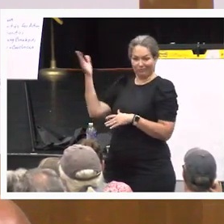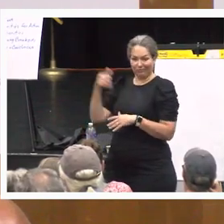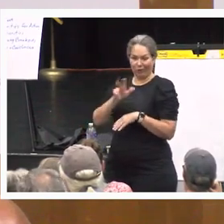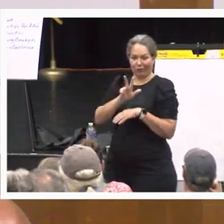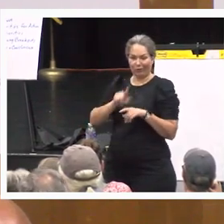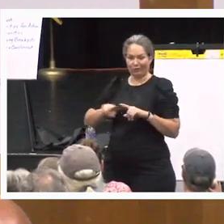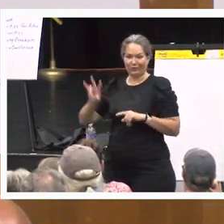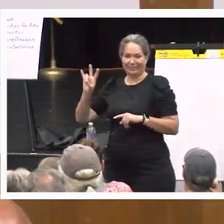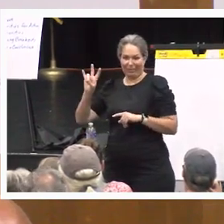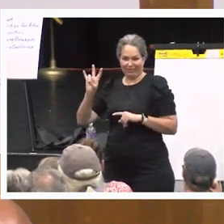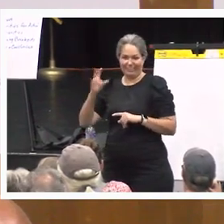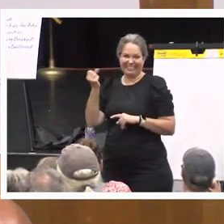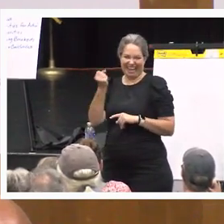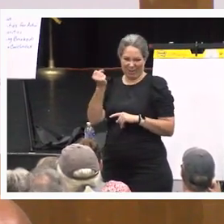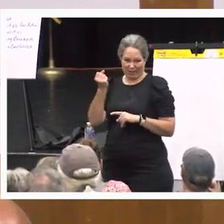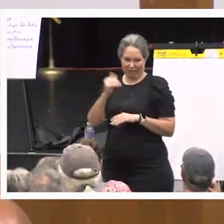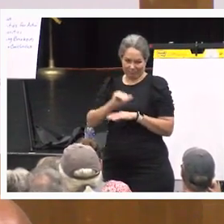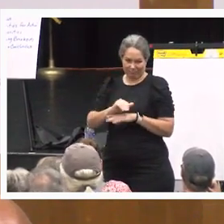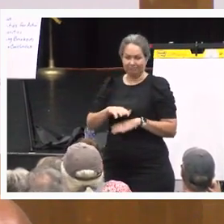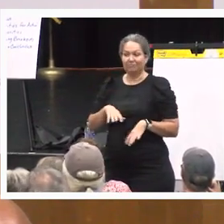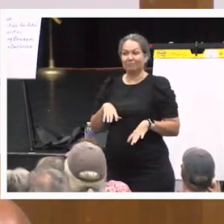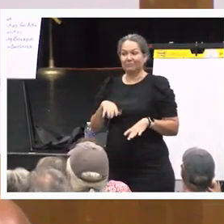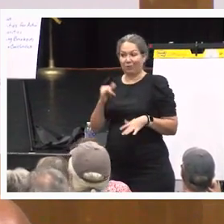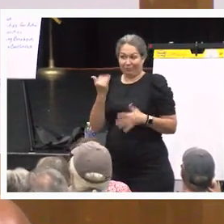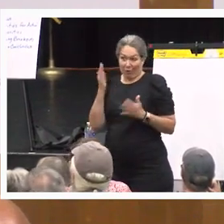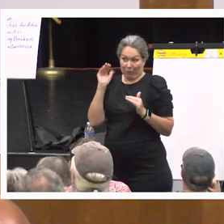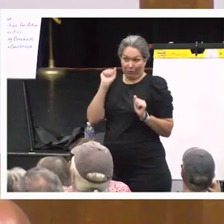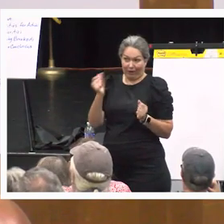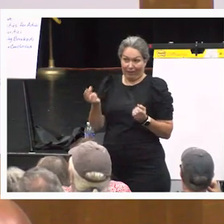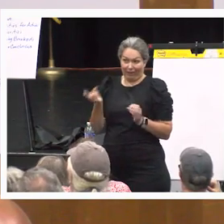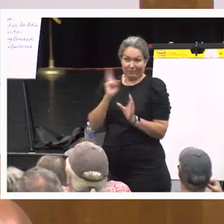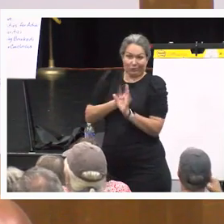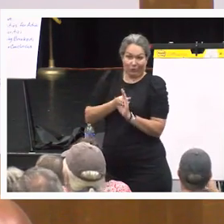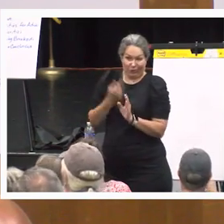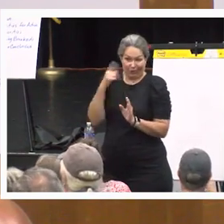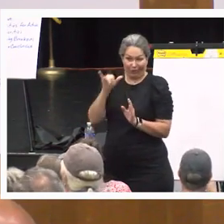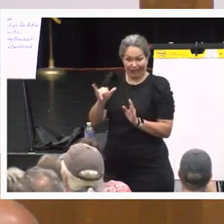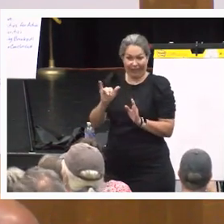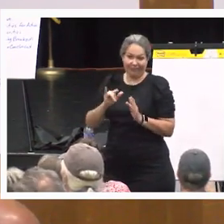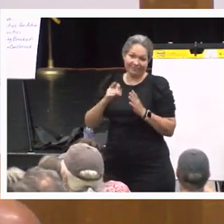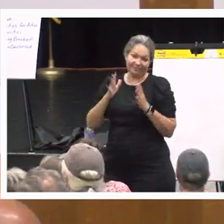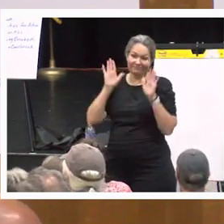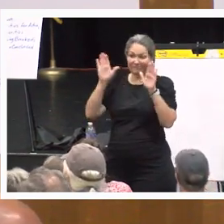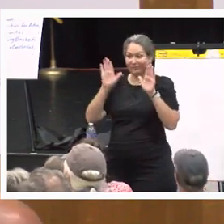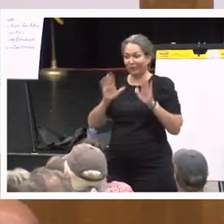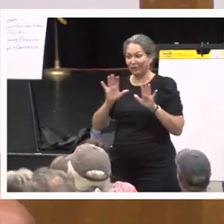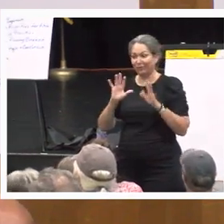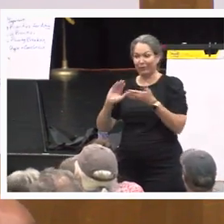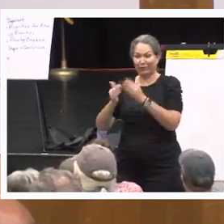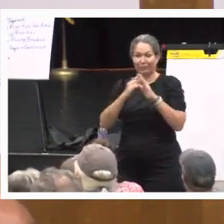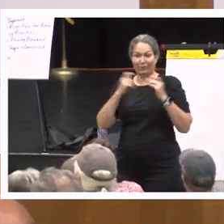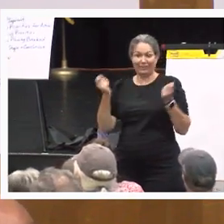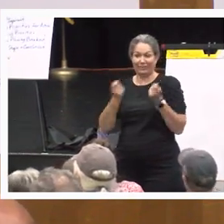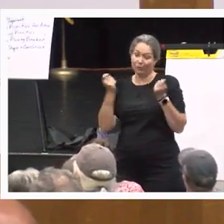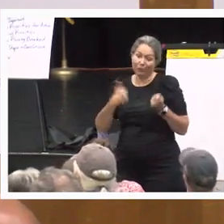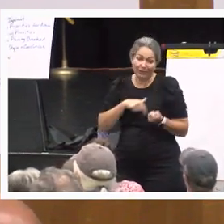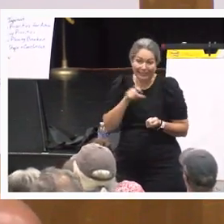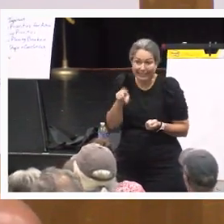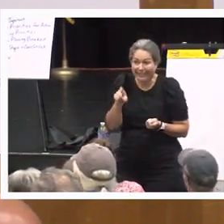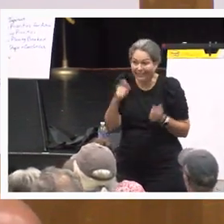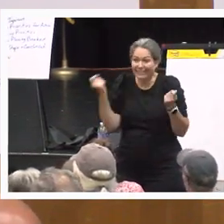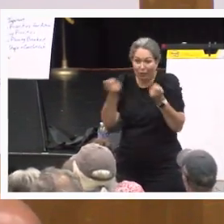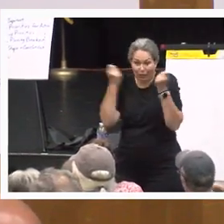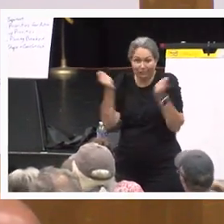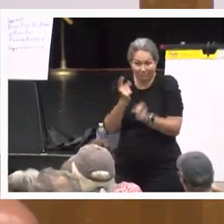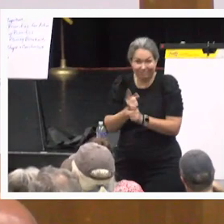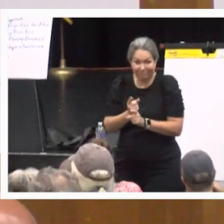p.m. on Saturday. I hope you can join us for that, for a great community celebration, which we all need,